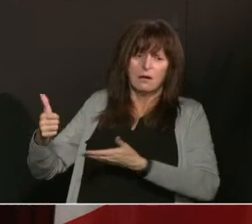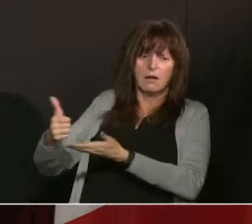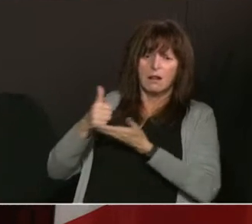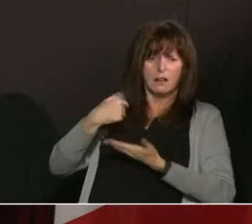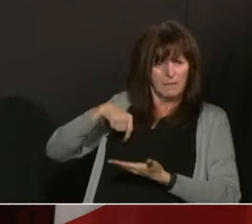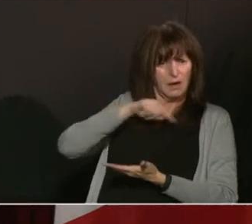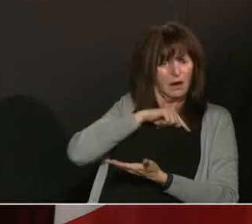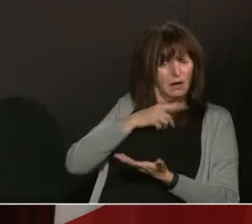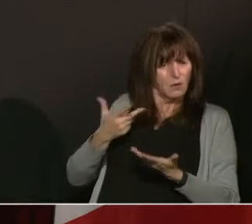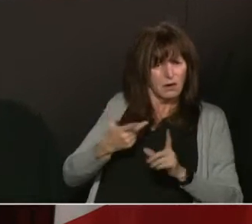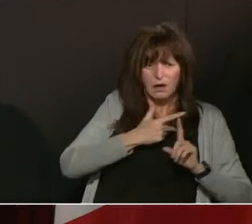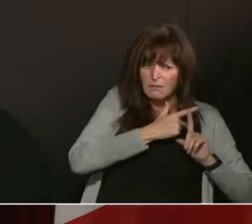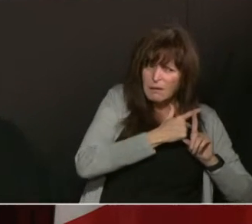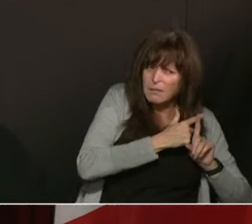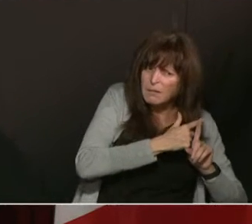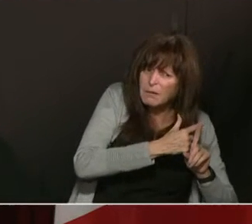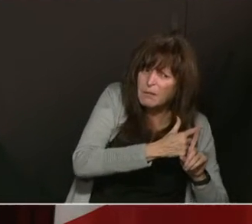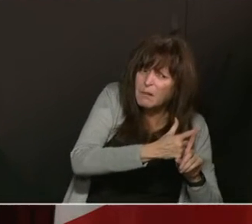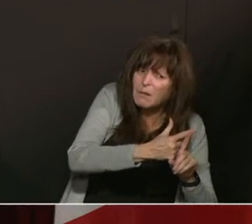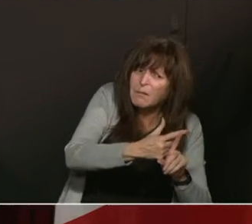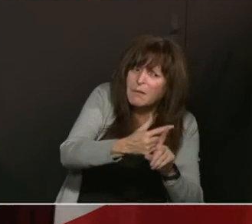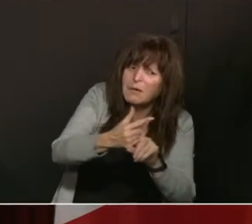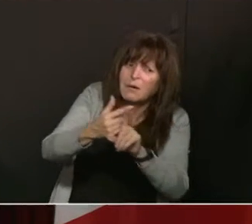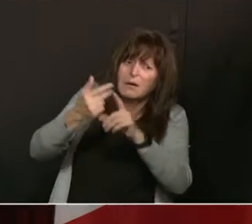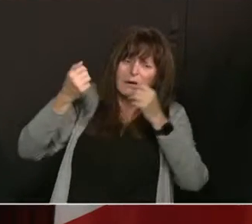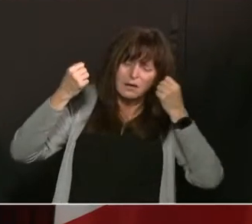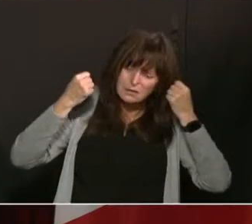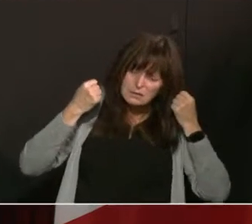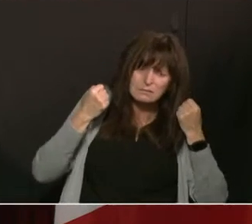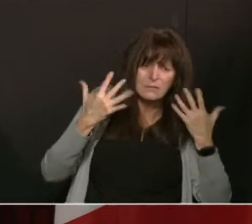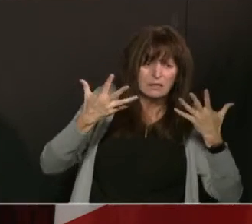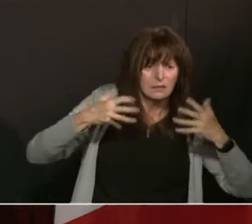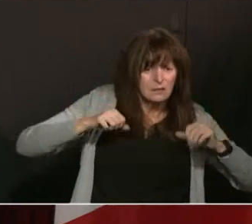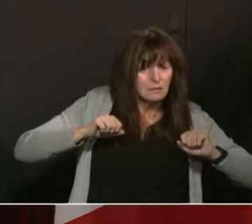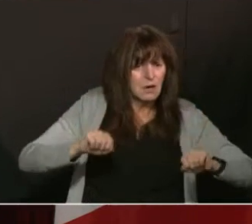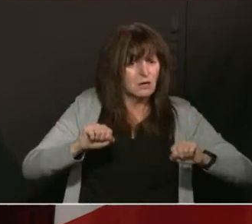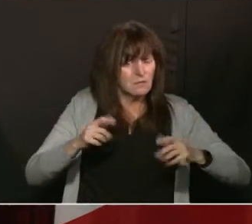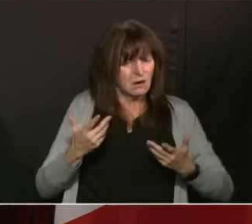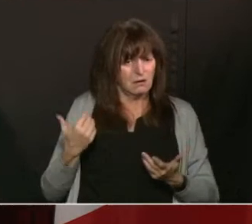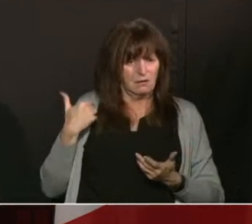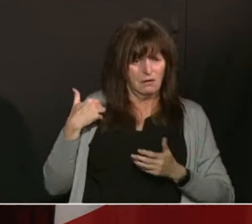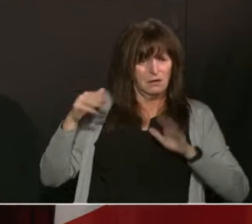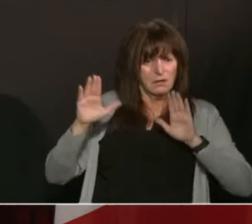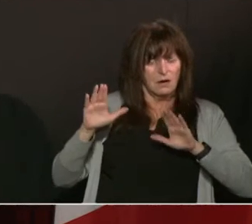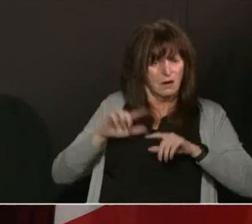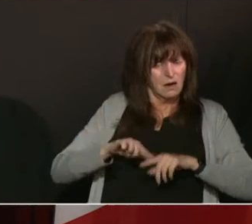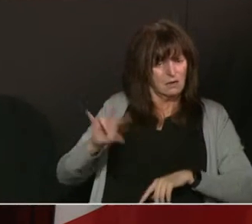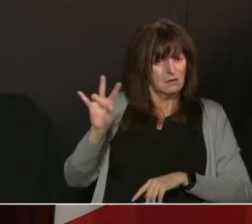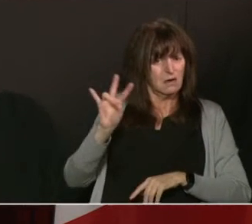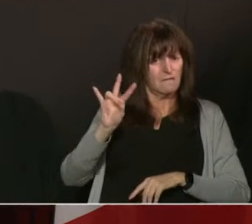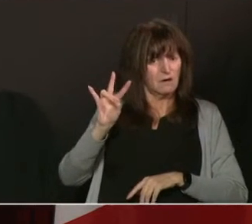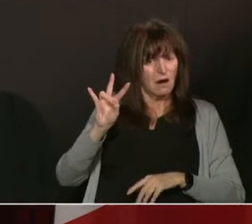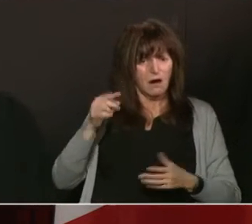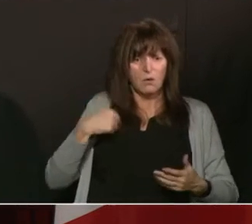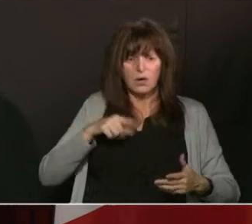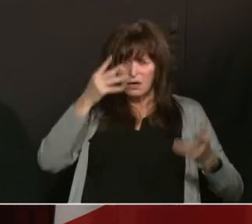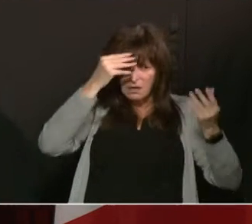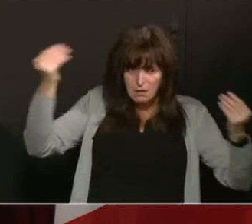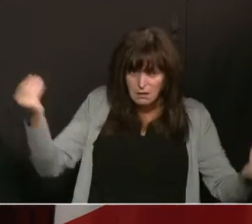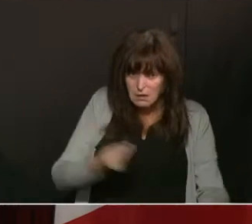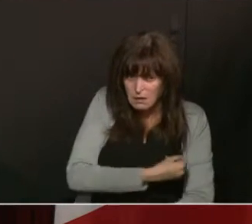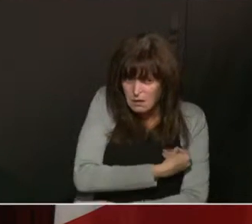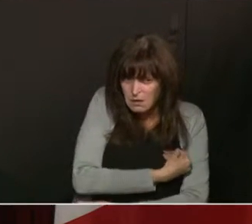we did a call to action on a Sunday at 7 p.m. when we realized we need a third dose booster as our strategy to protect